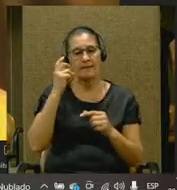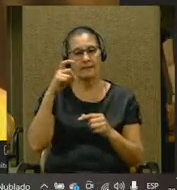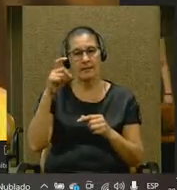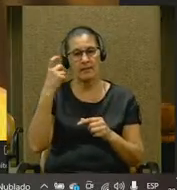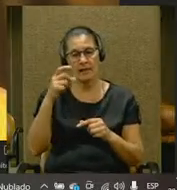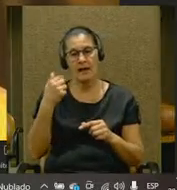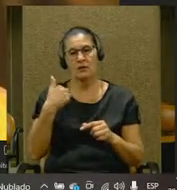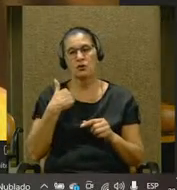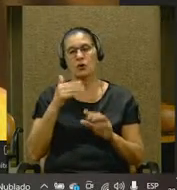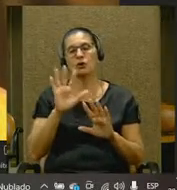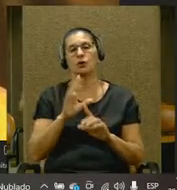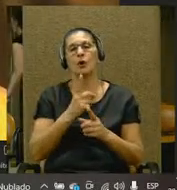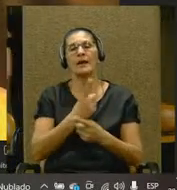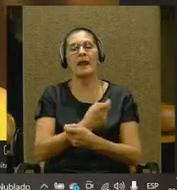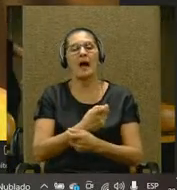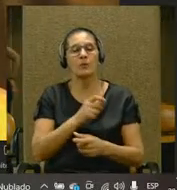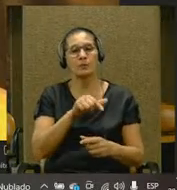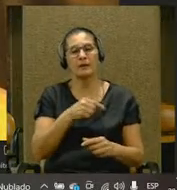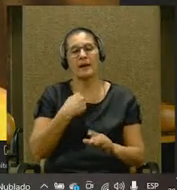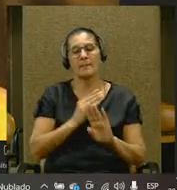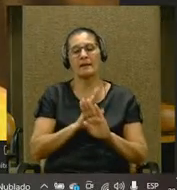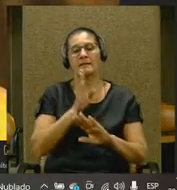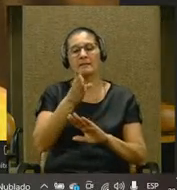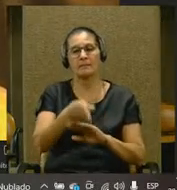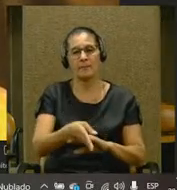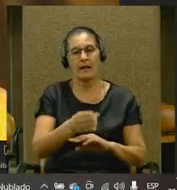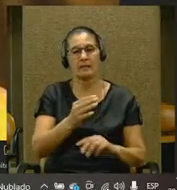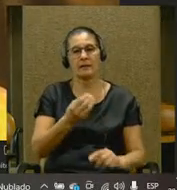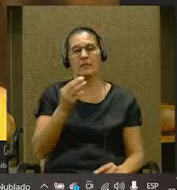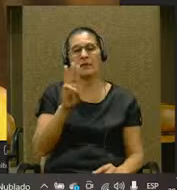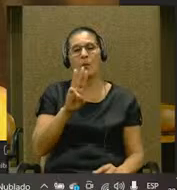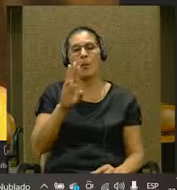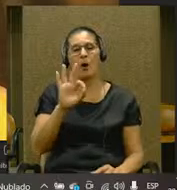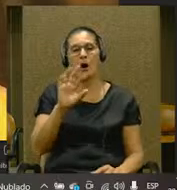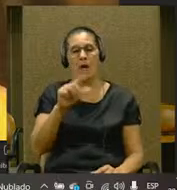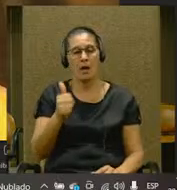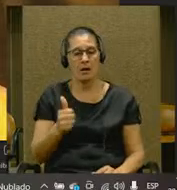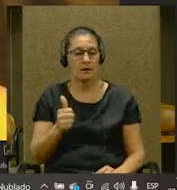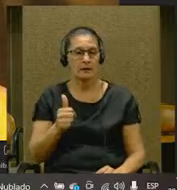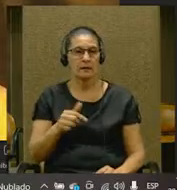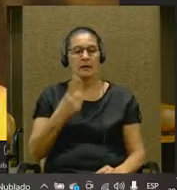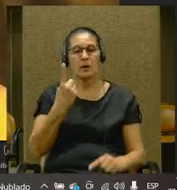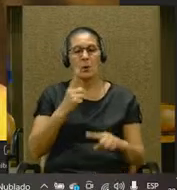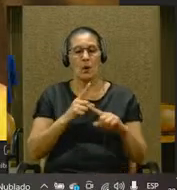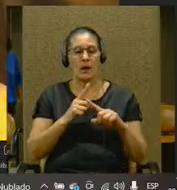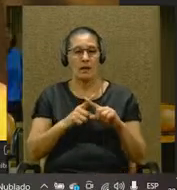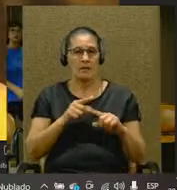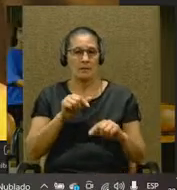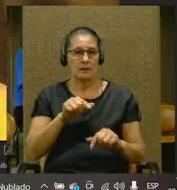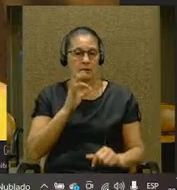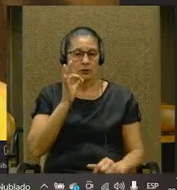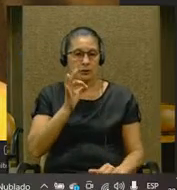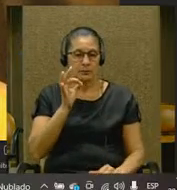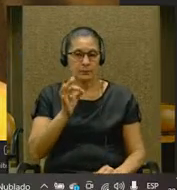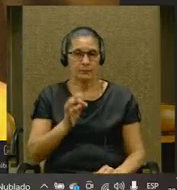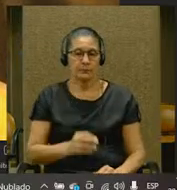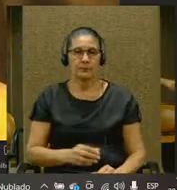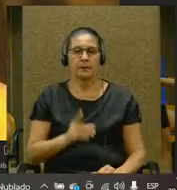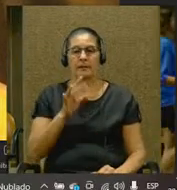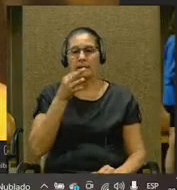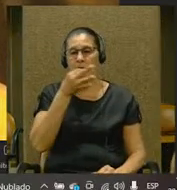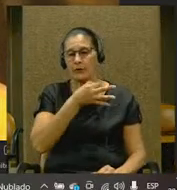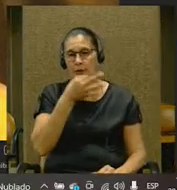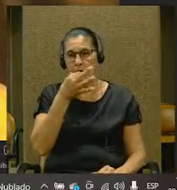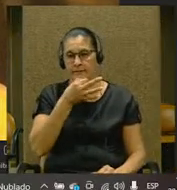of the Washington Office on Latin America in the UN Commission on Narcotic Drugs. And